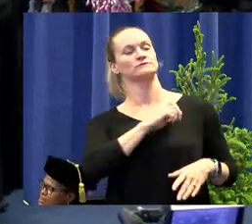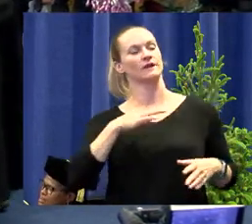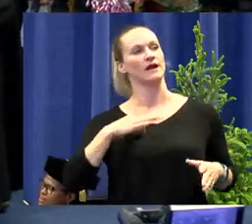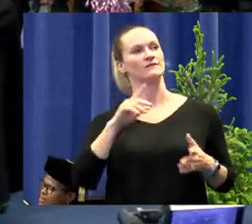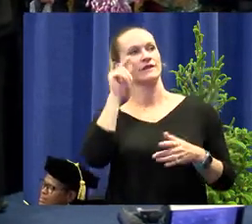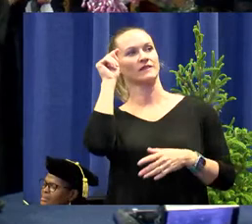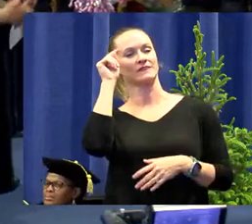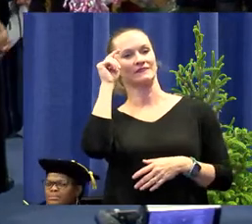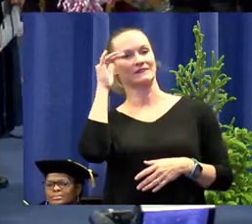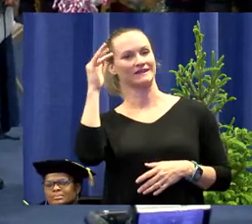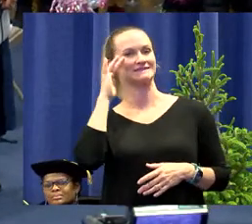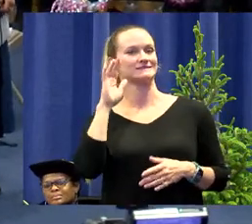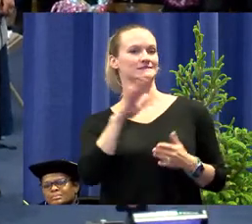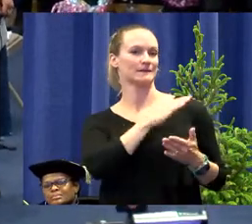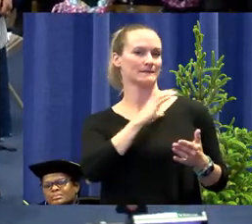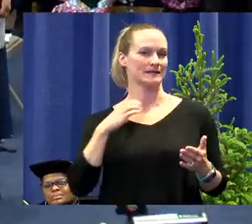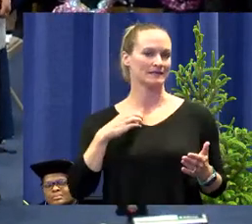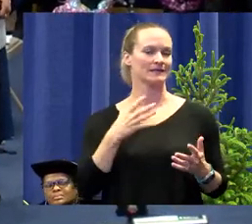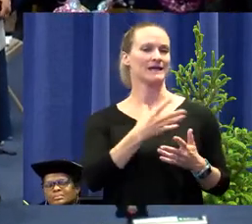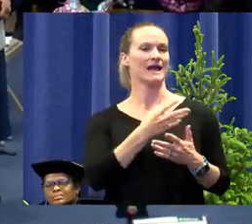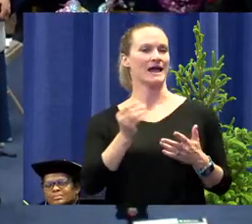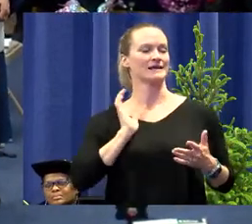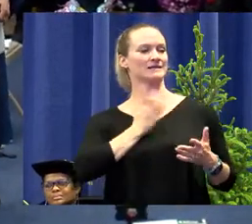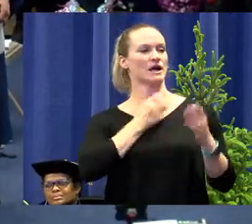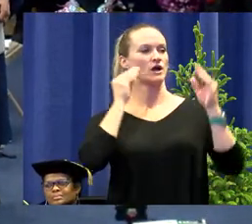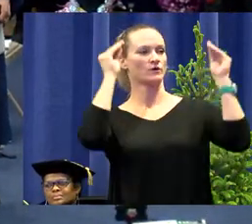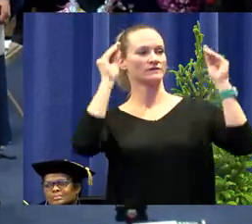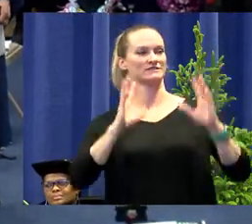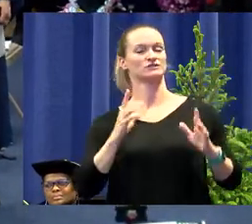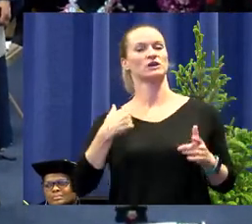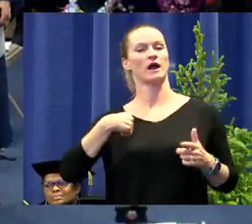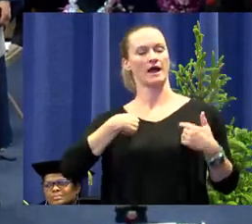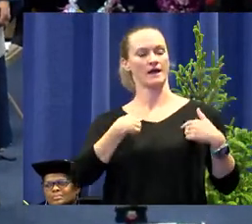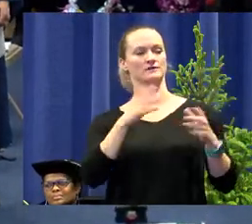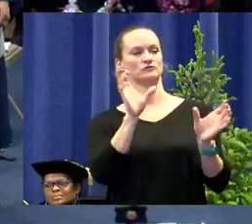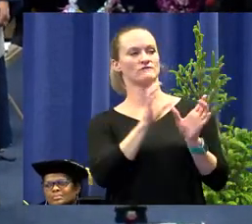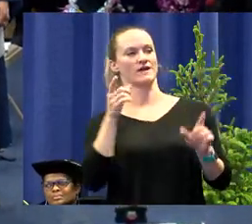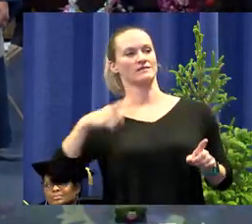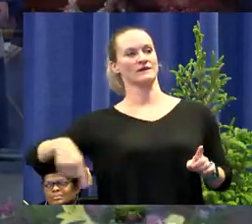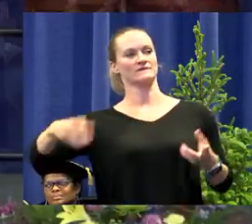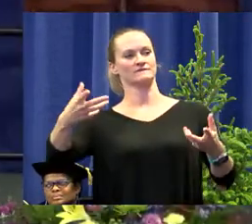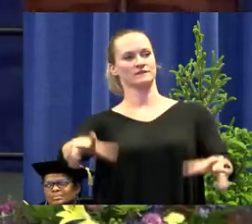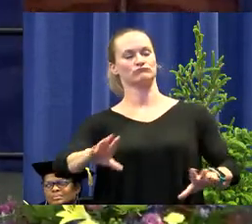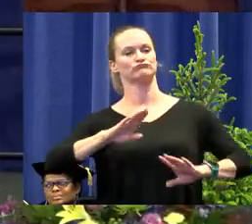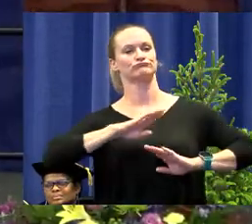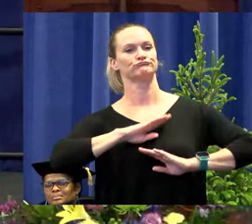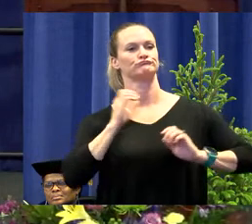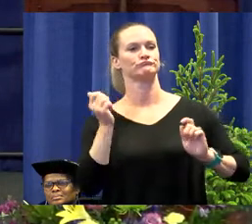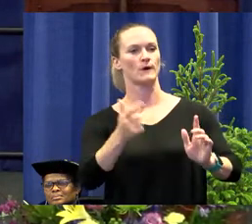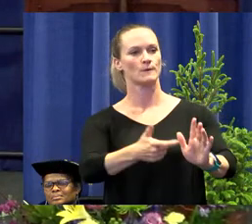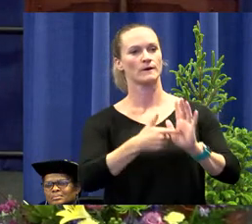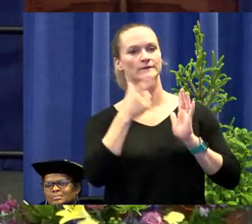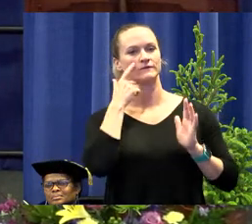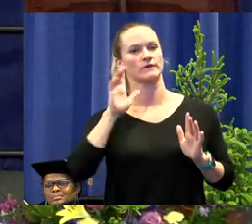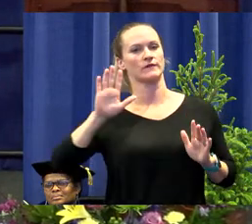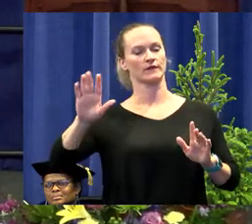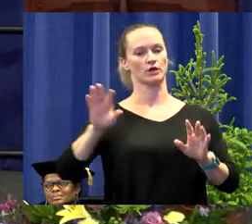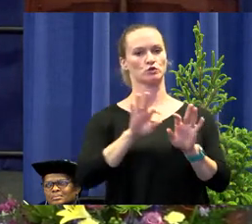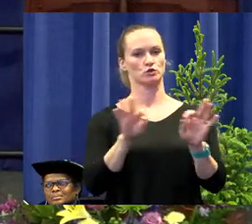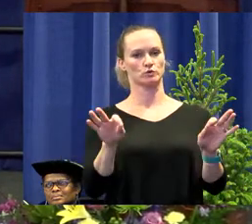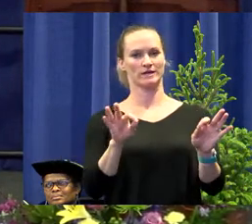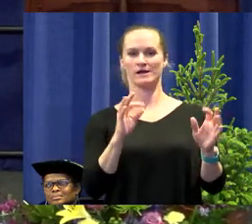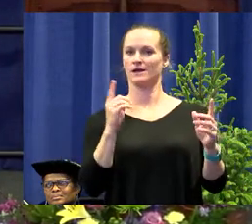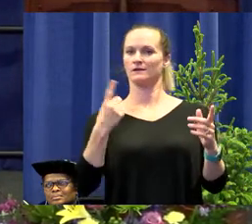committees, and on behalf of our faculty, I certify they have satisfactorily completed the course requirements for the degree, have met the